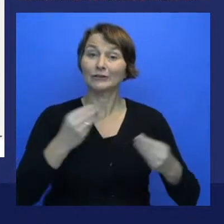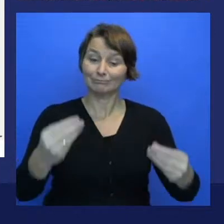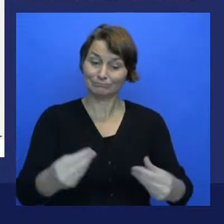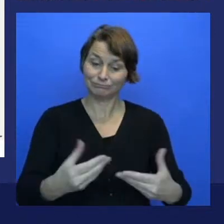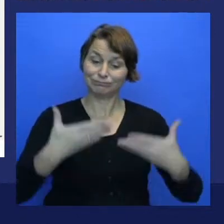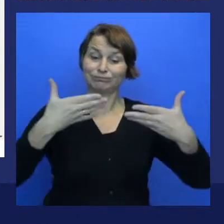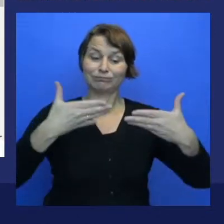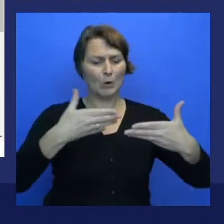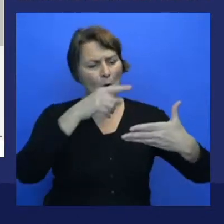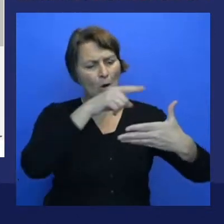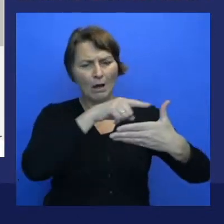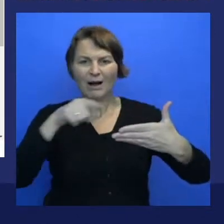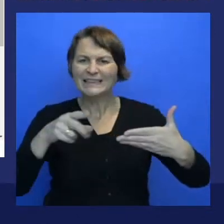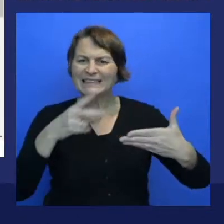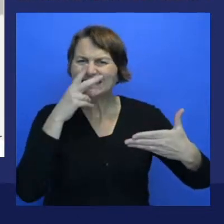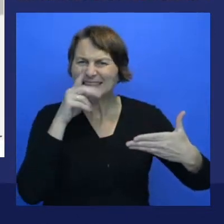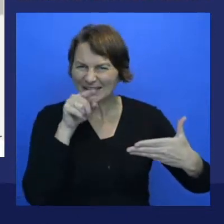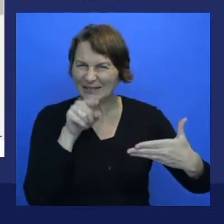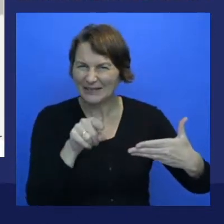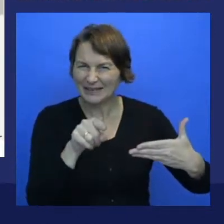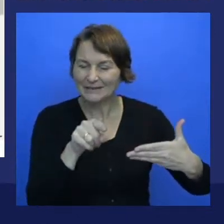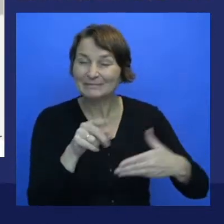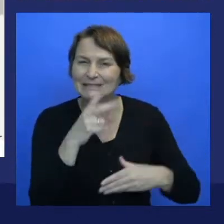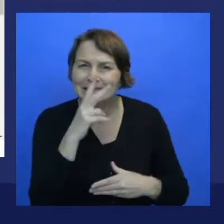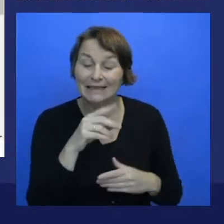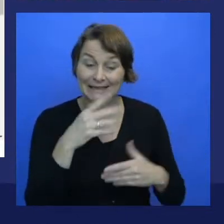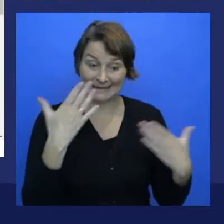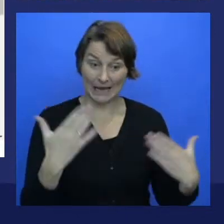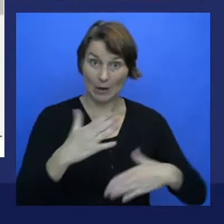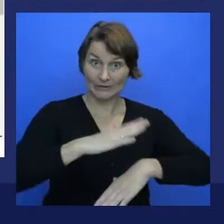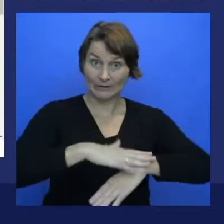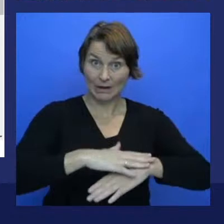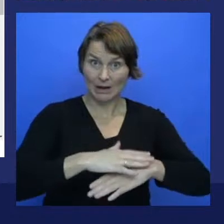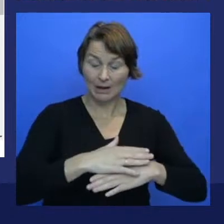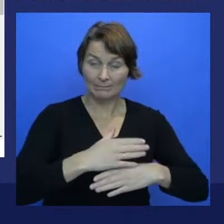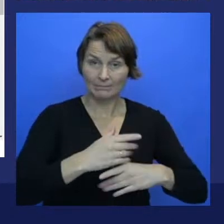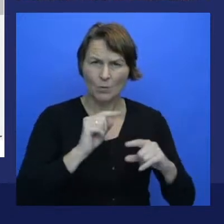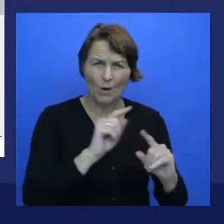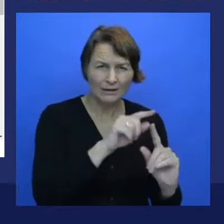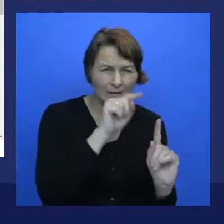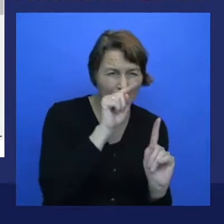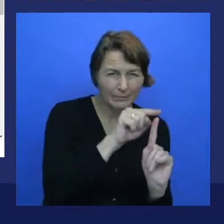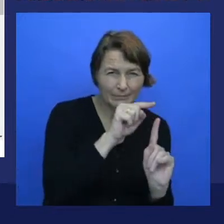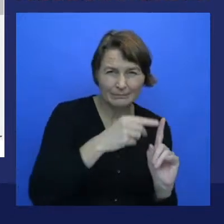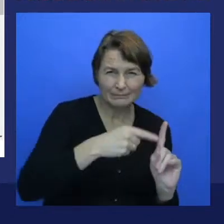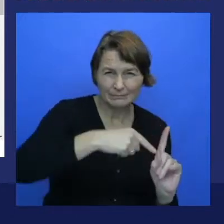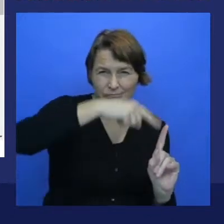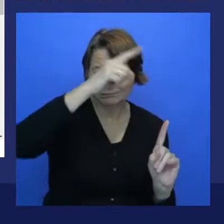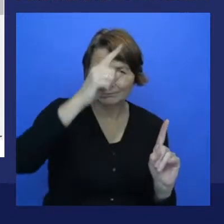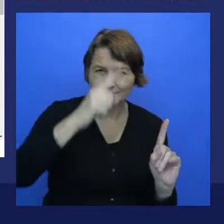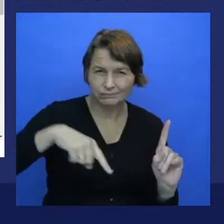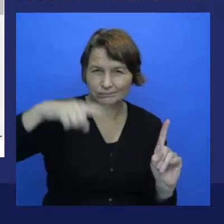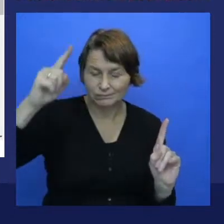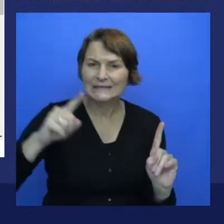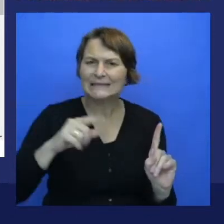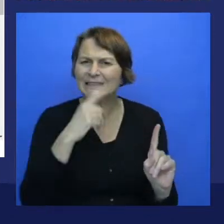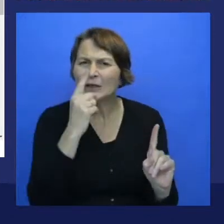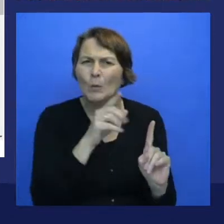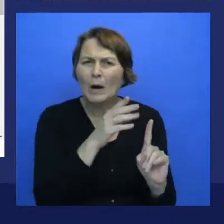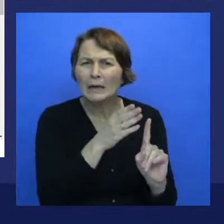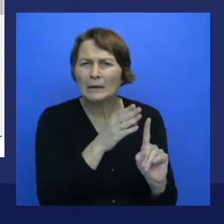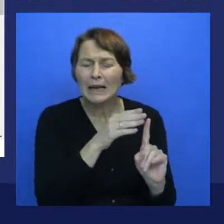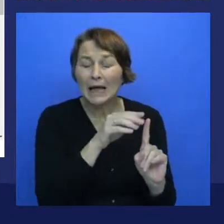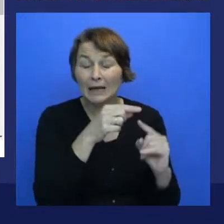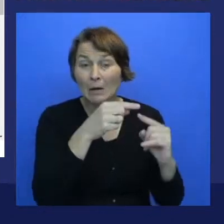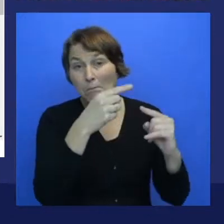an issue at this time and day, and what it's telling me is that there was an anomaly with the data across the dimensions of high value